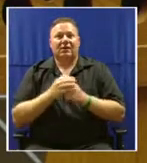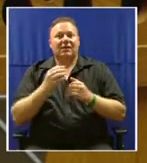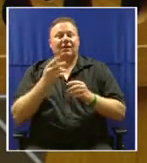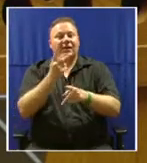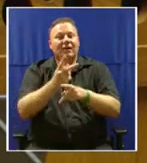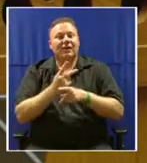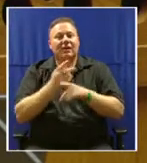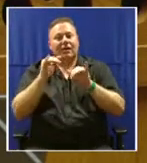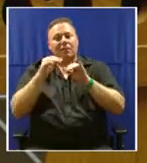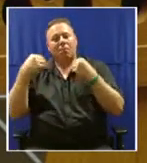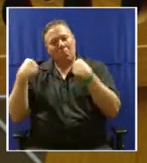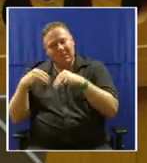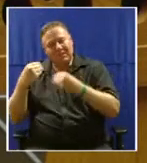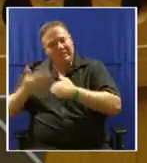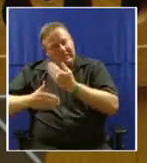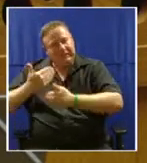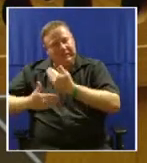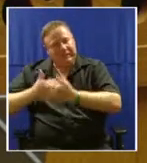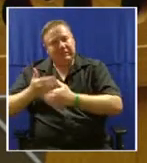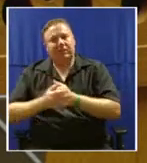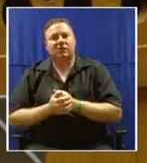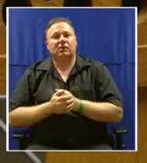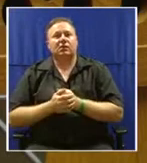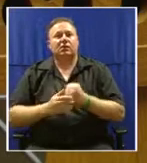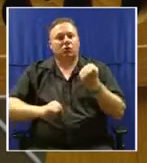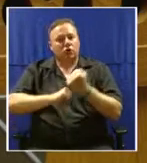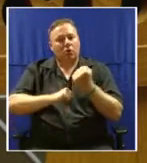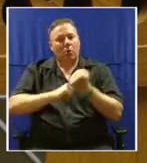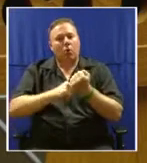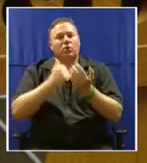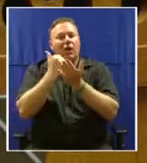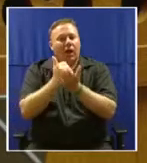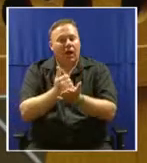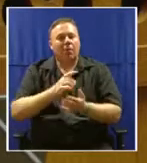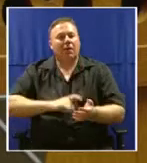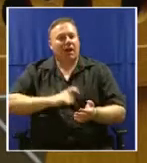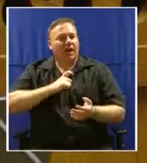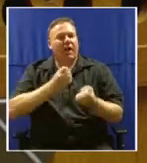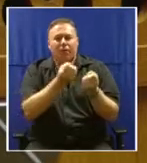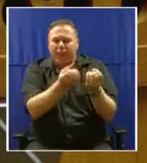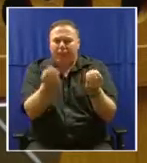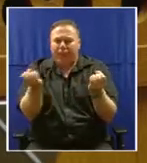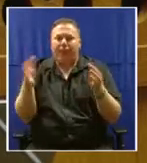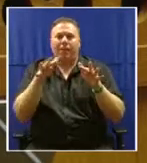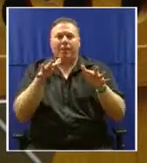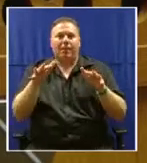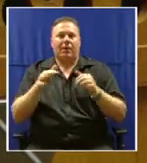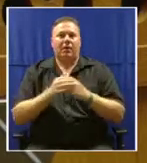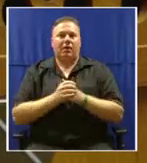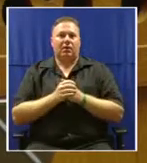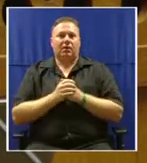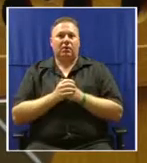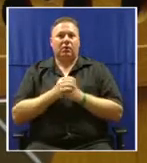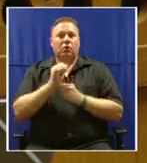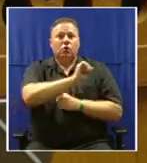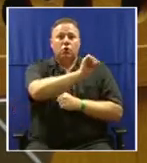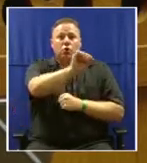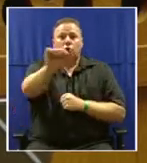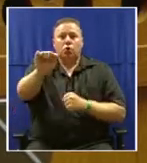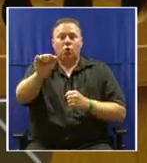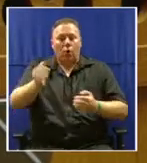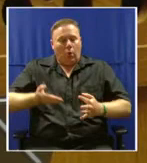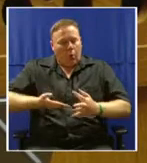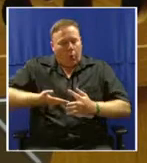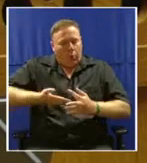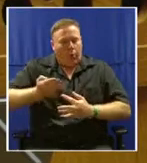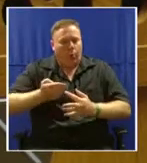running, and to give support, help, and care to our people. It is your resilience that will